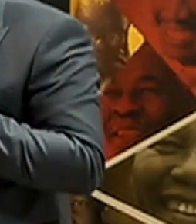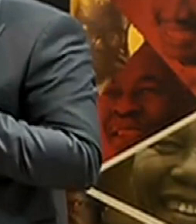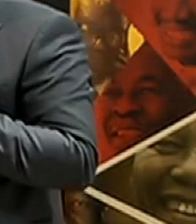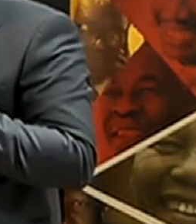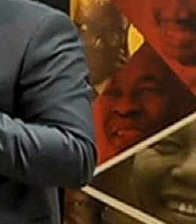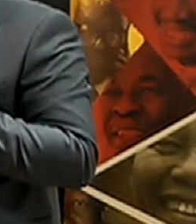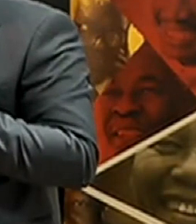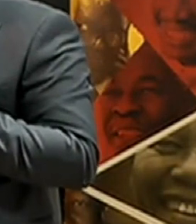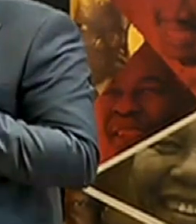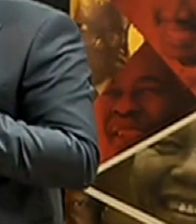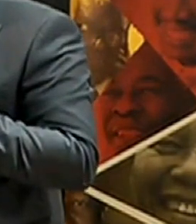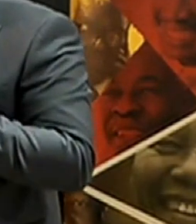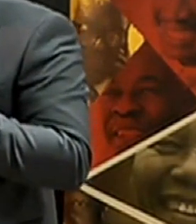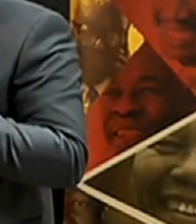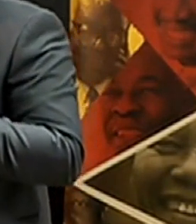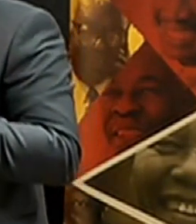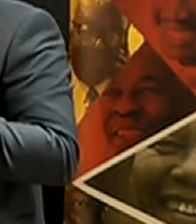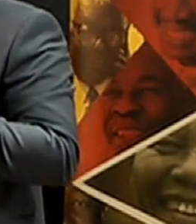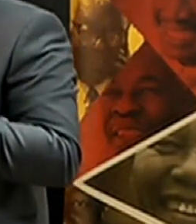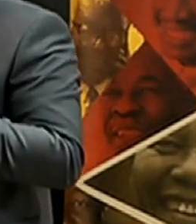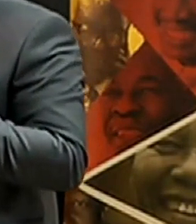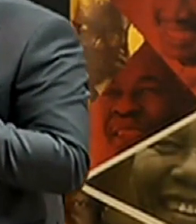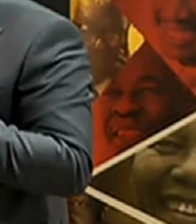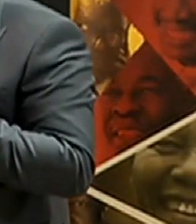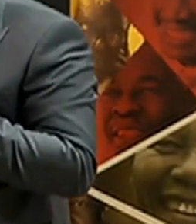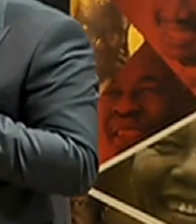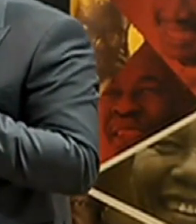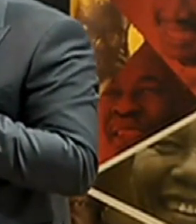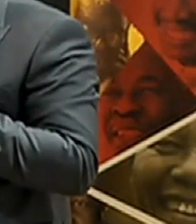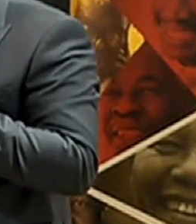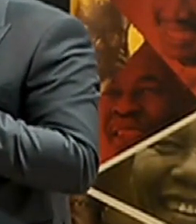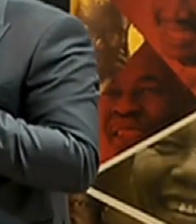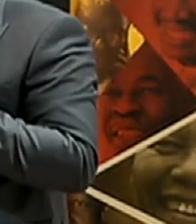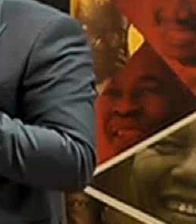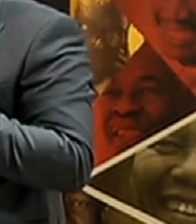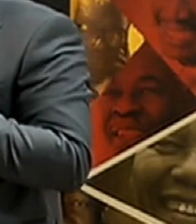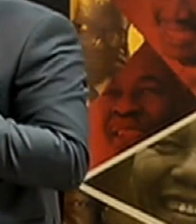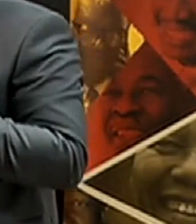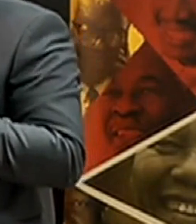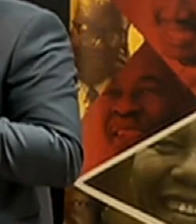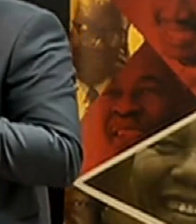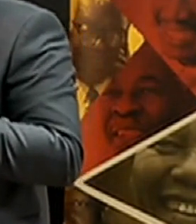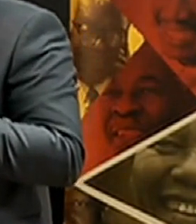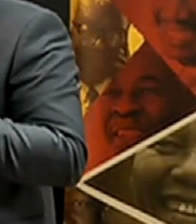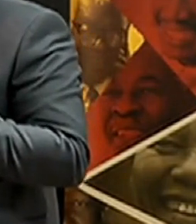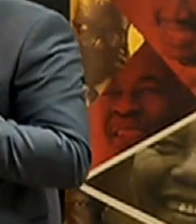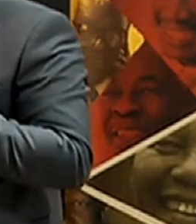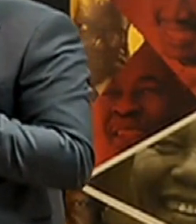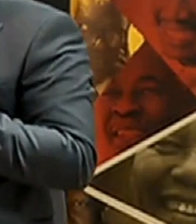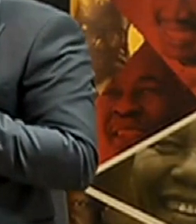doing. All of us must work together to protect our health system from